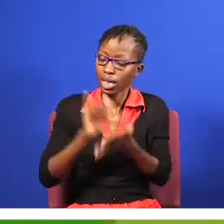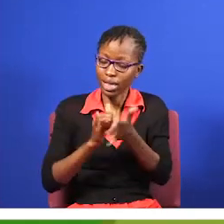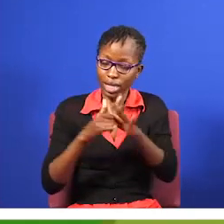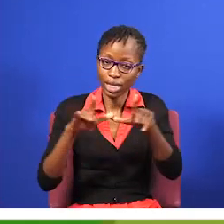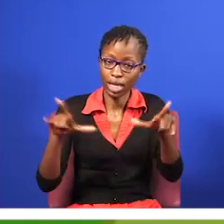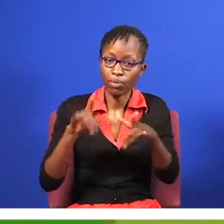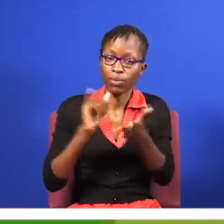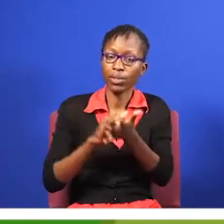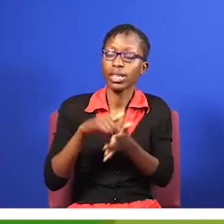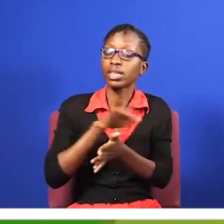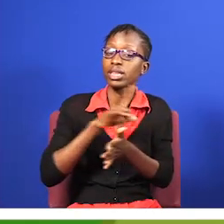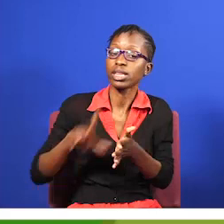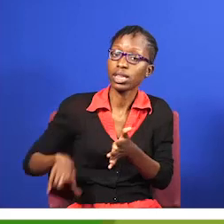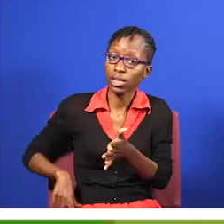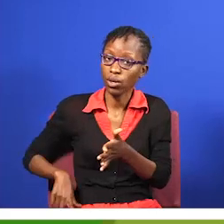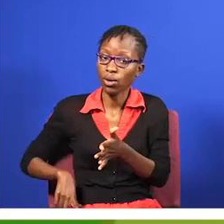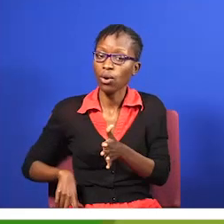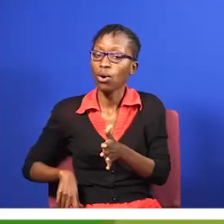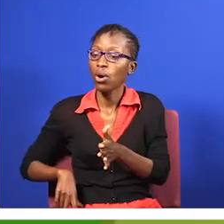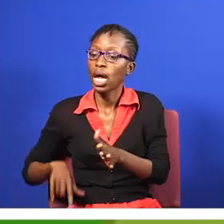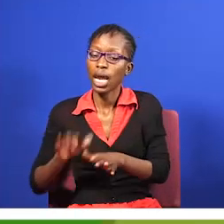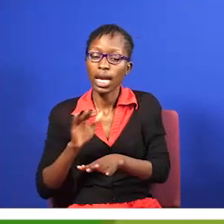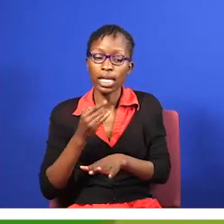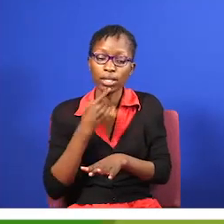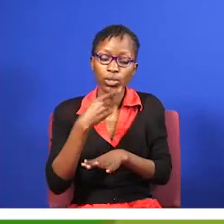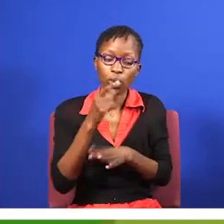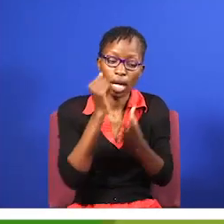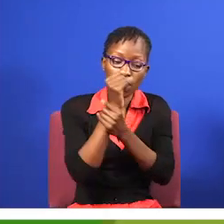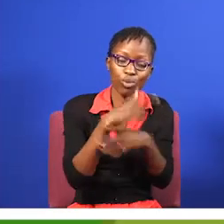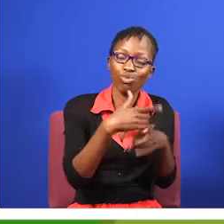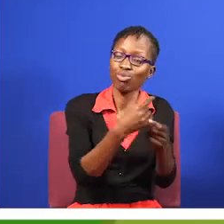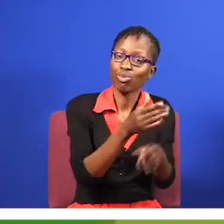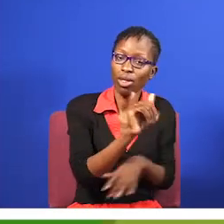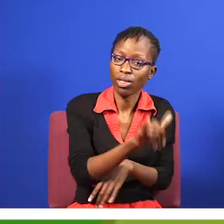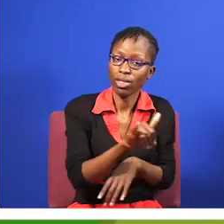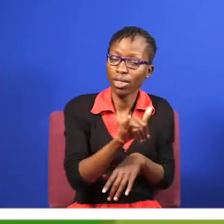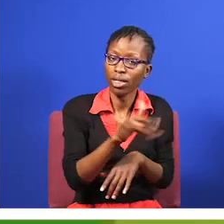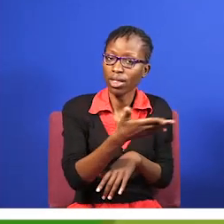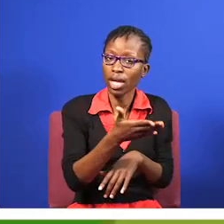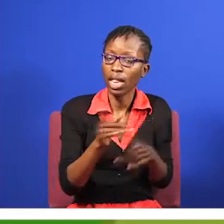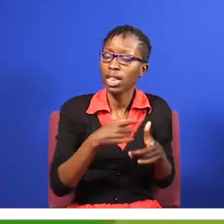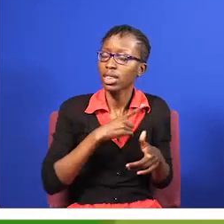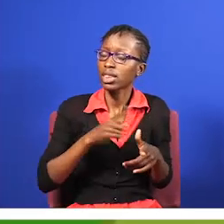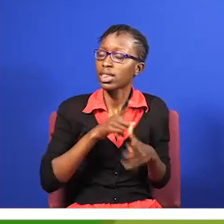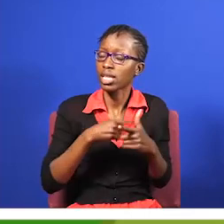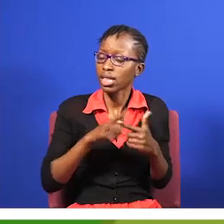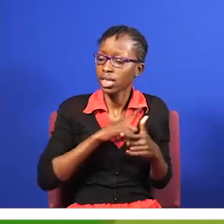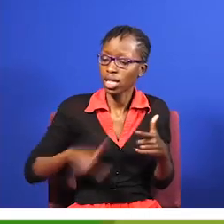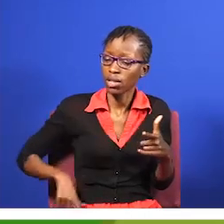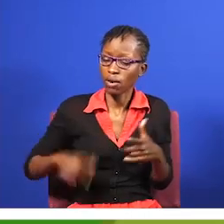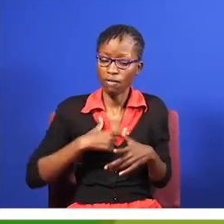where God had actually called him to go. And God visited Abraham, and